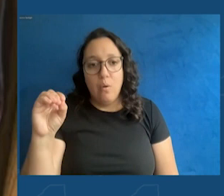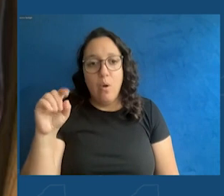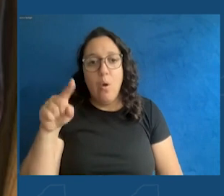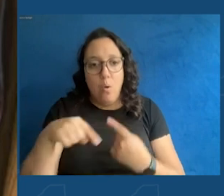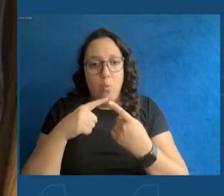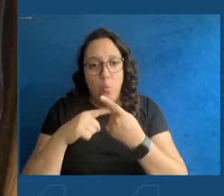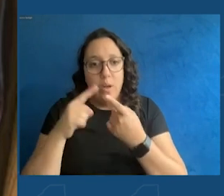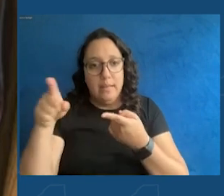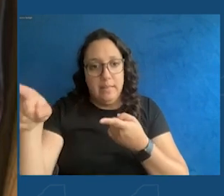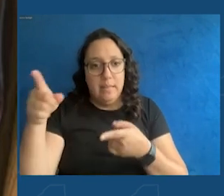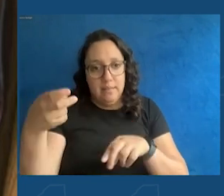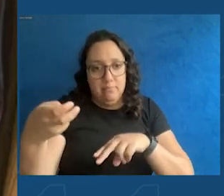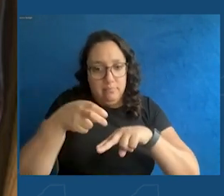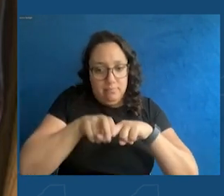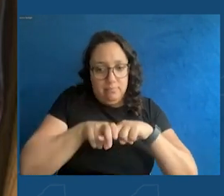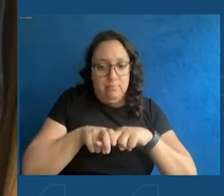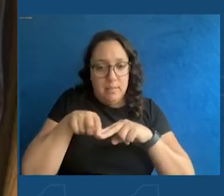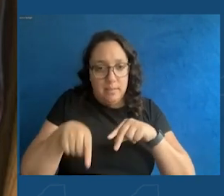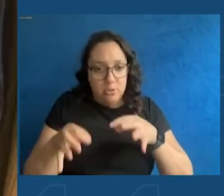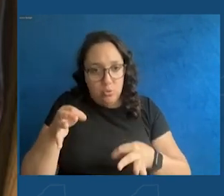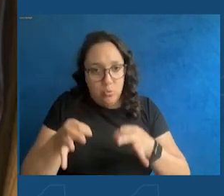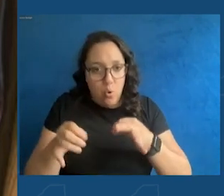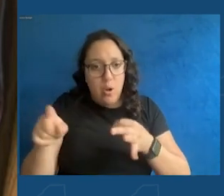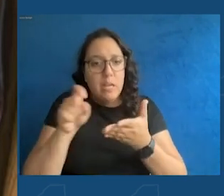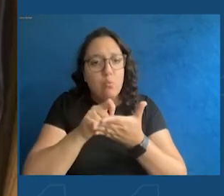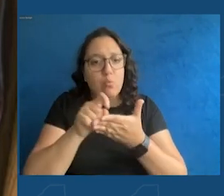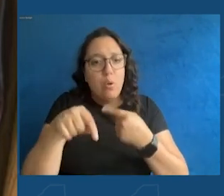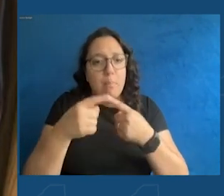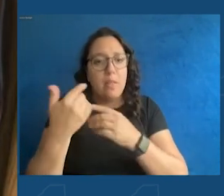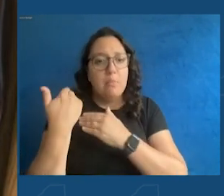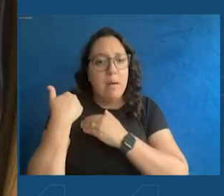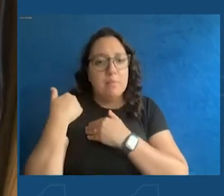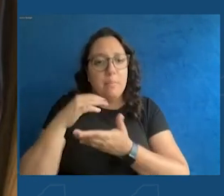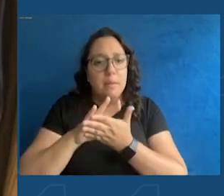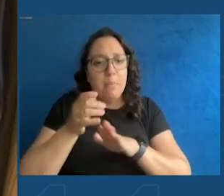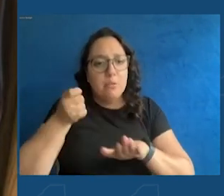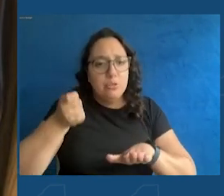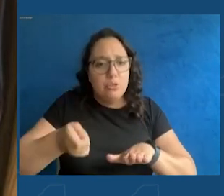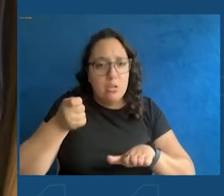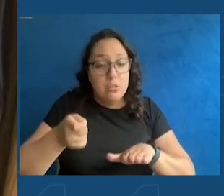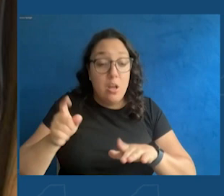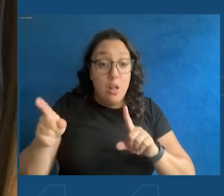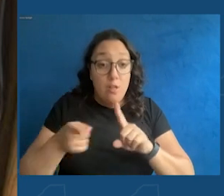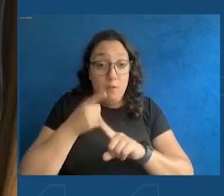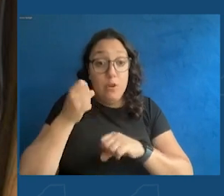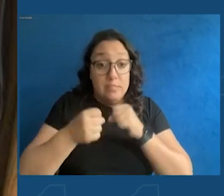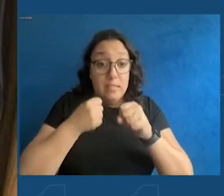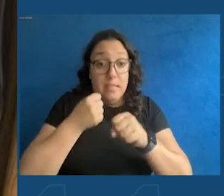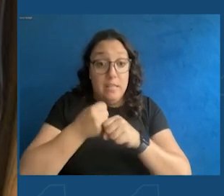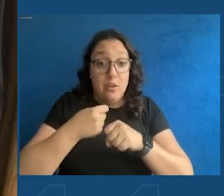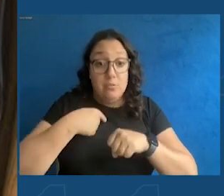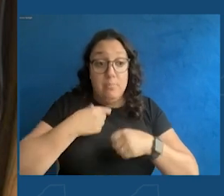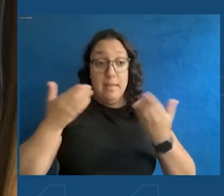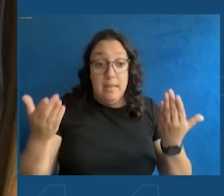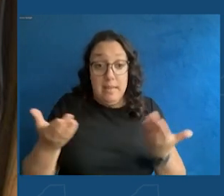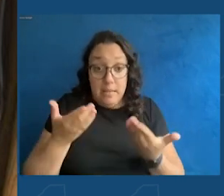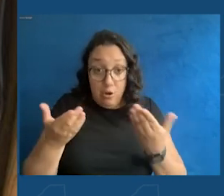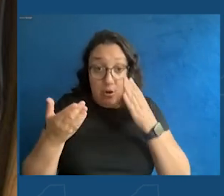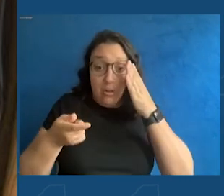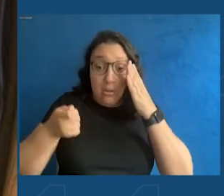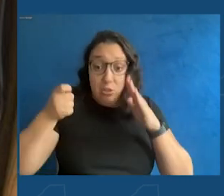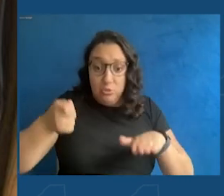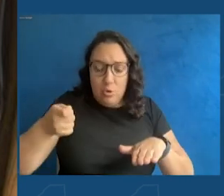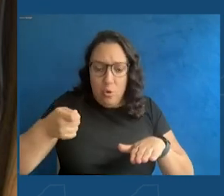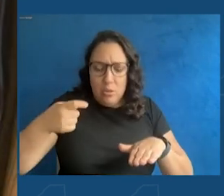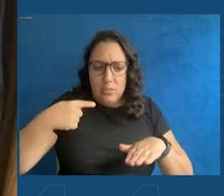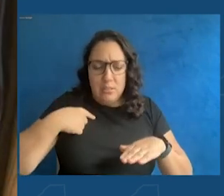of learning how to be a judge. In my first years on the bench, he said, I was troubled to find